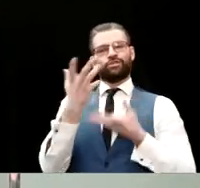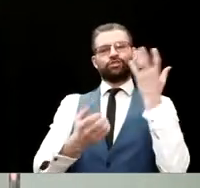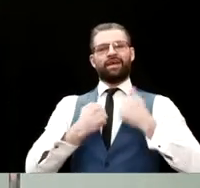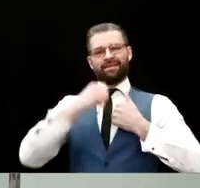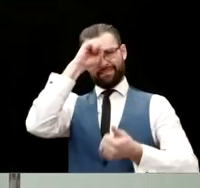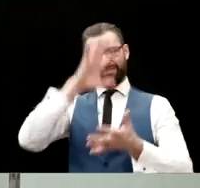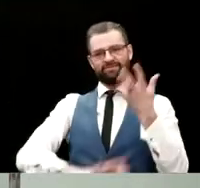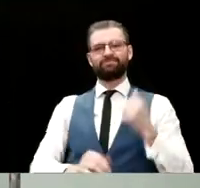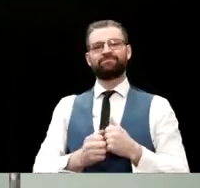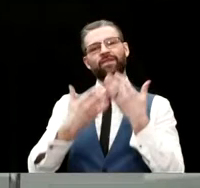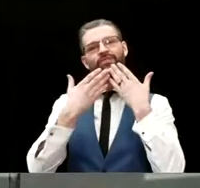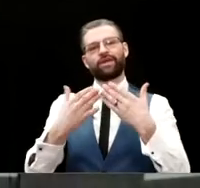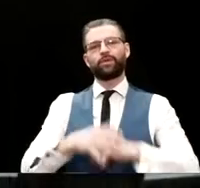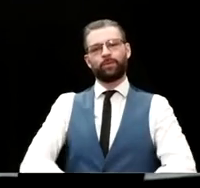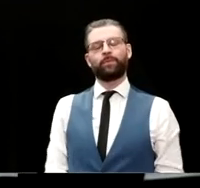you for listening.